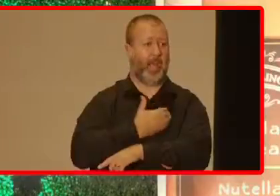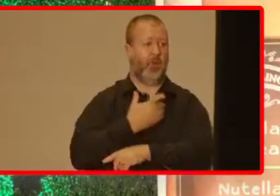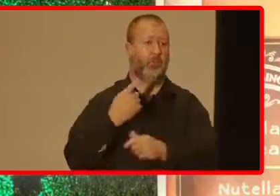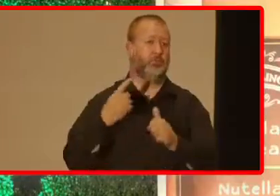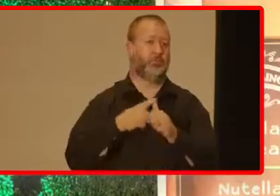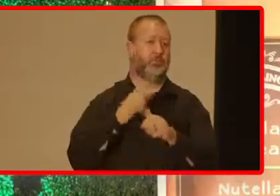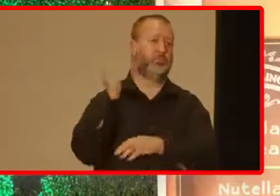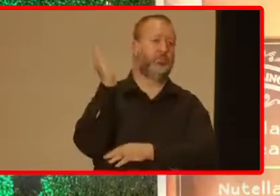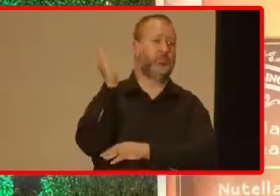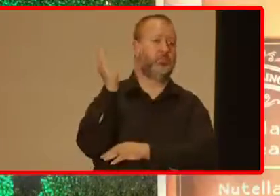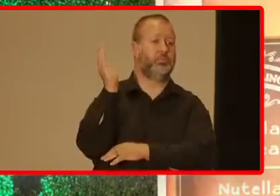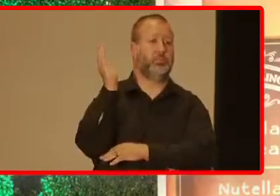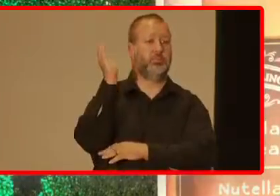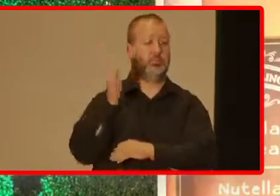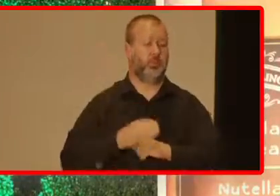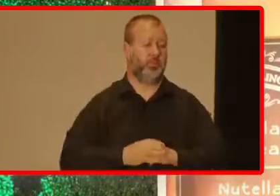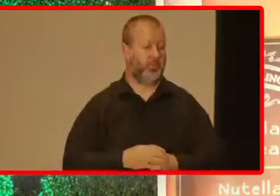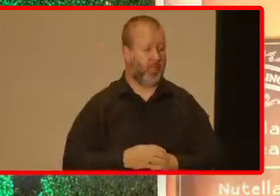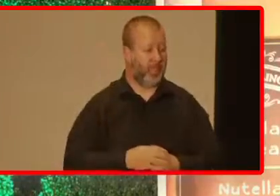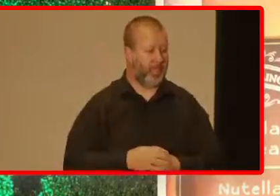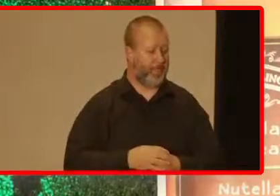keynote speaker,